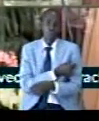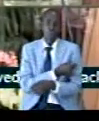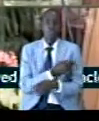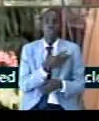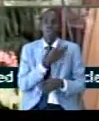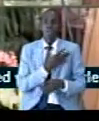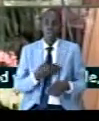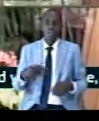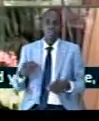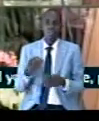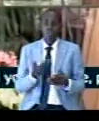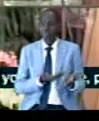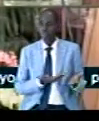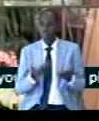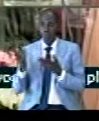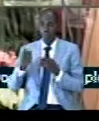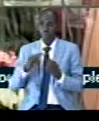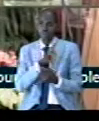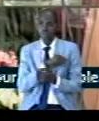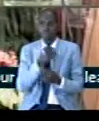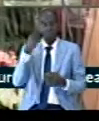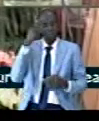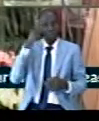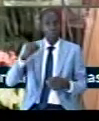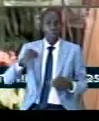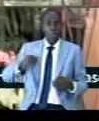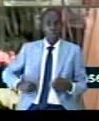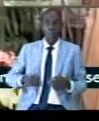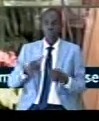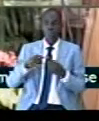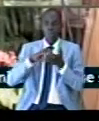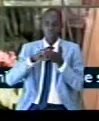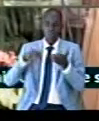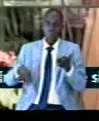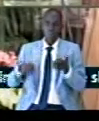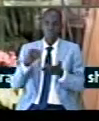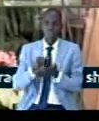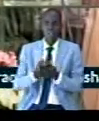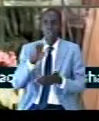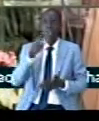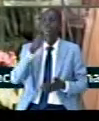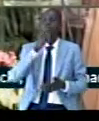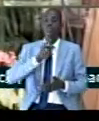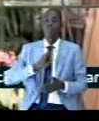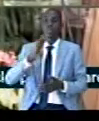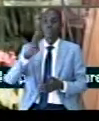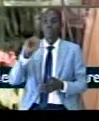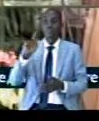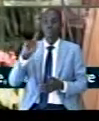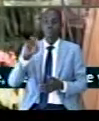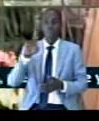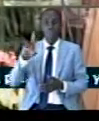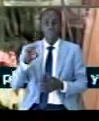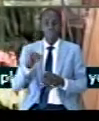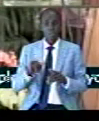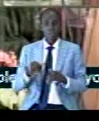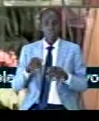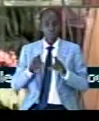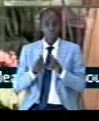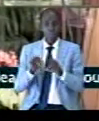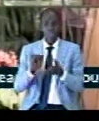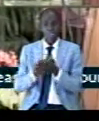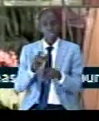for him because they booked him for operation to remove the battery. During the process, we are now praying. I called some of